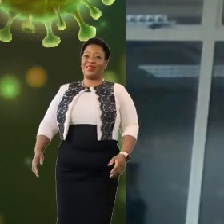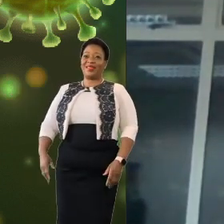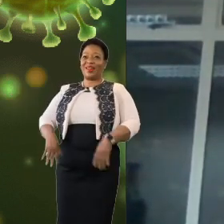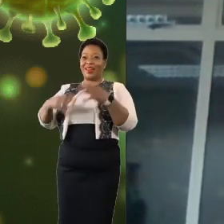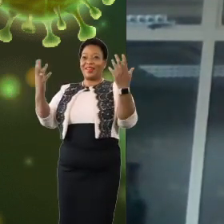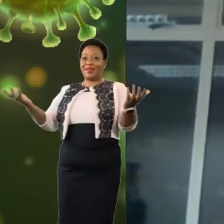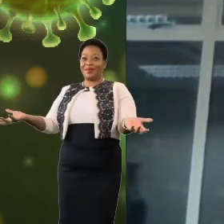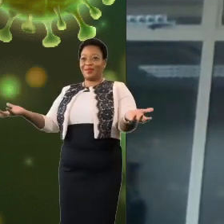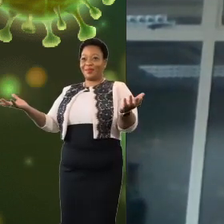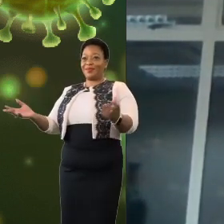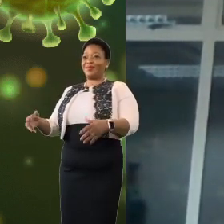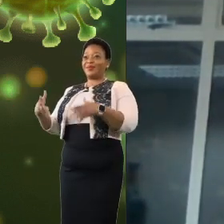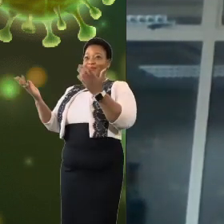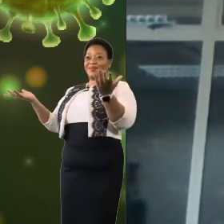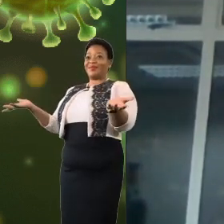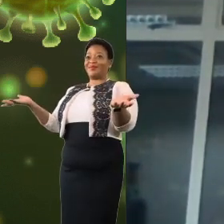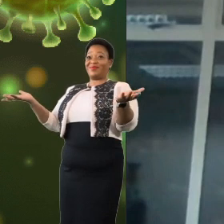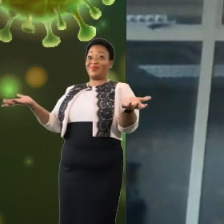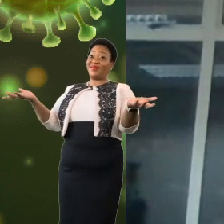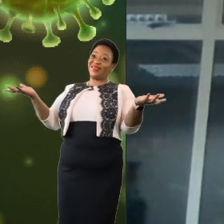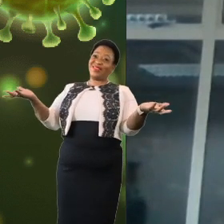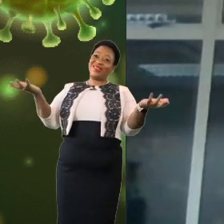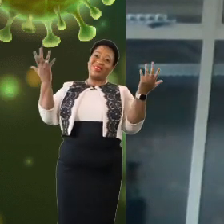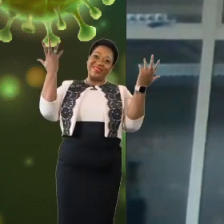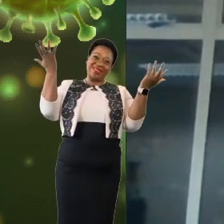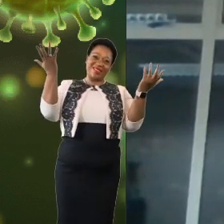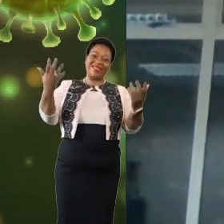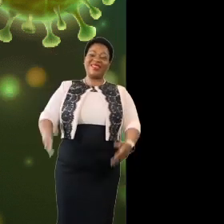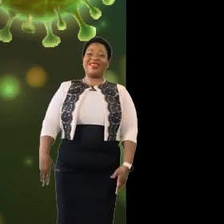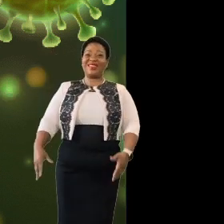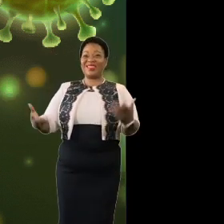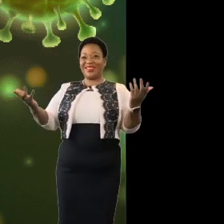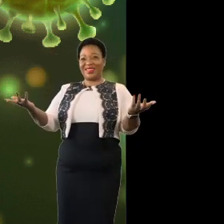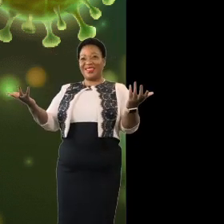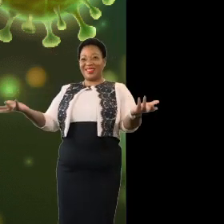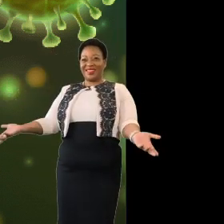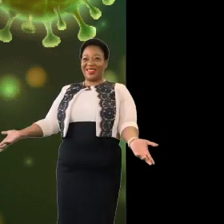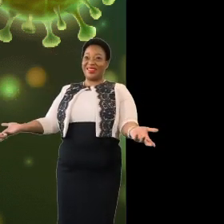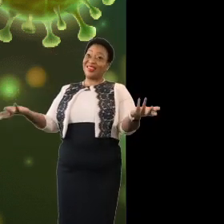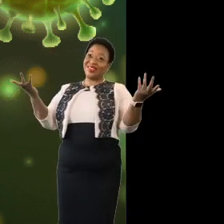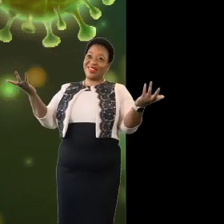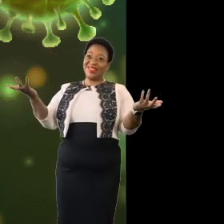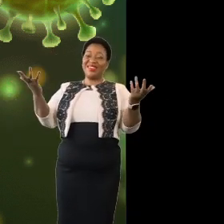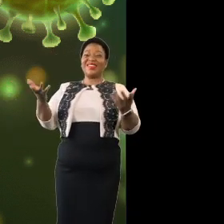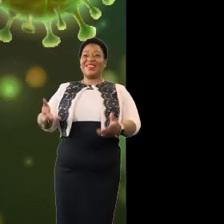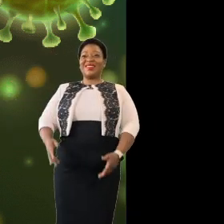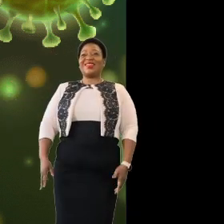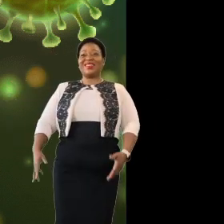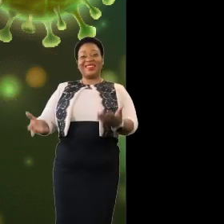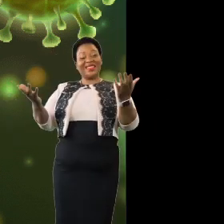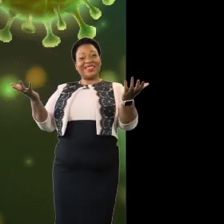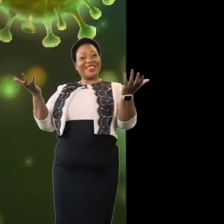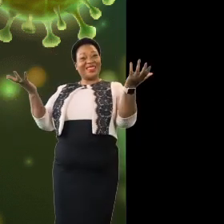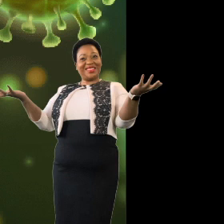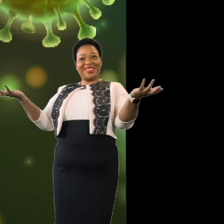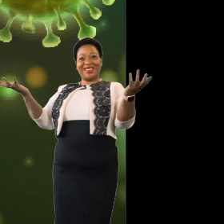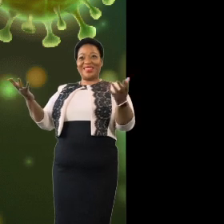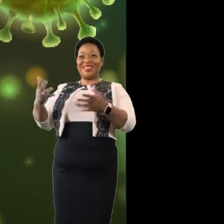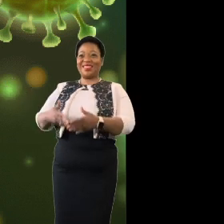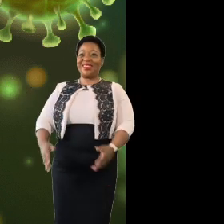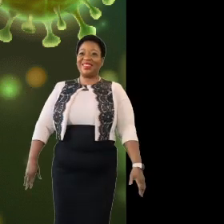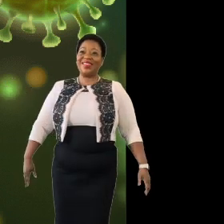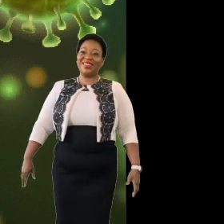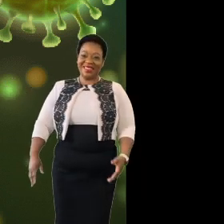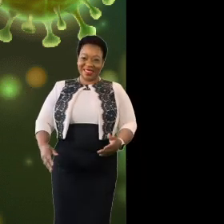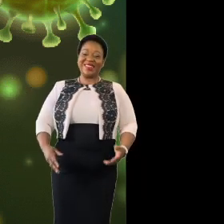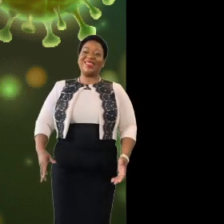share some of the webinars that will be taking place also in the next few days. We'll